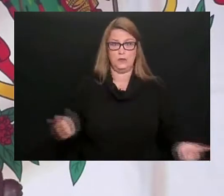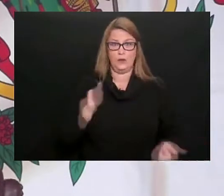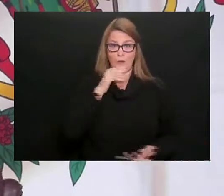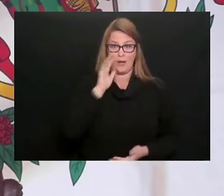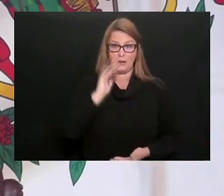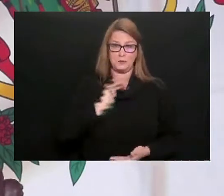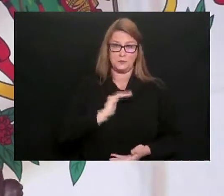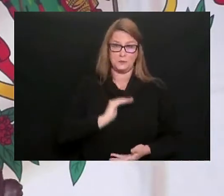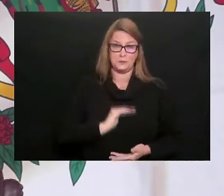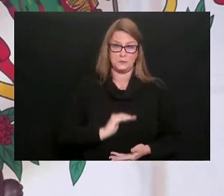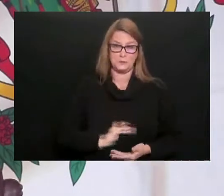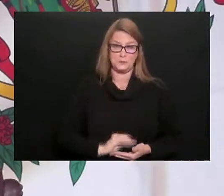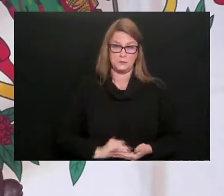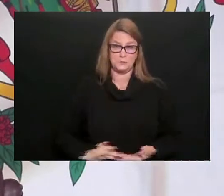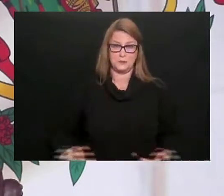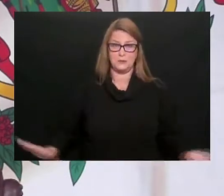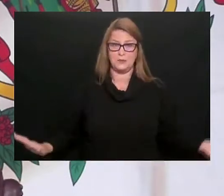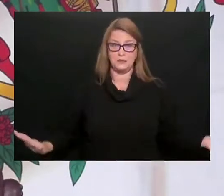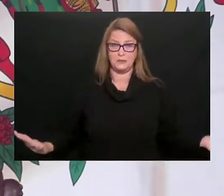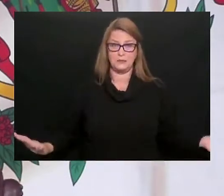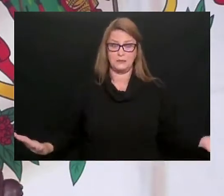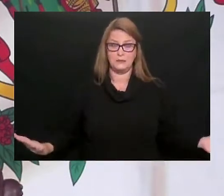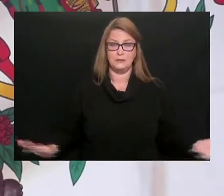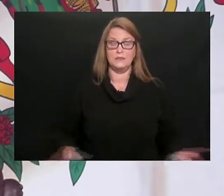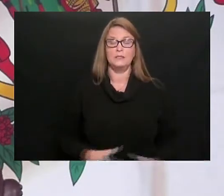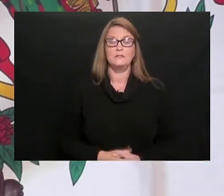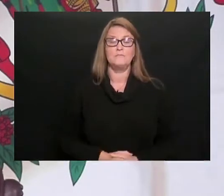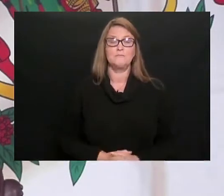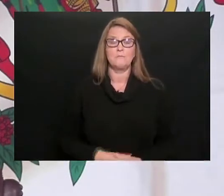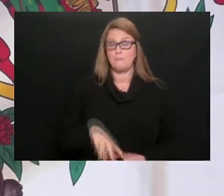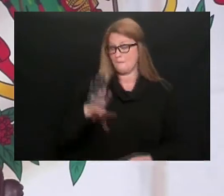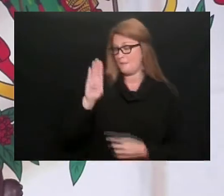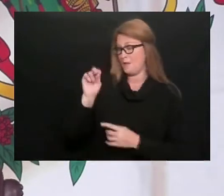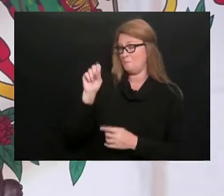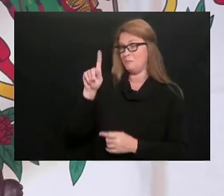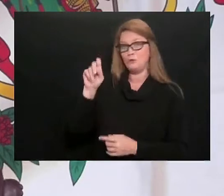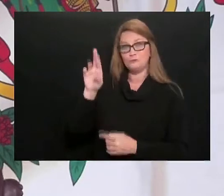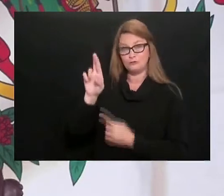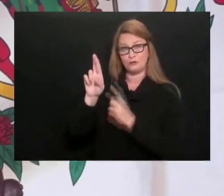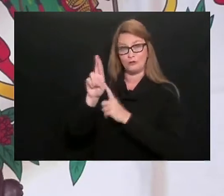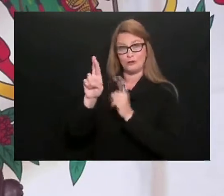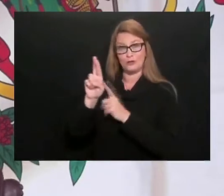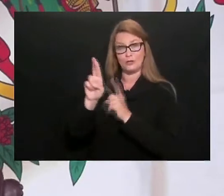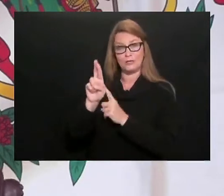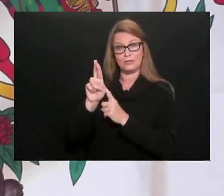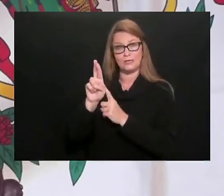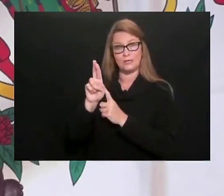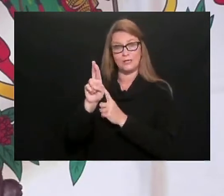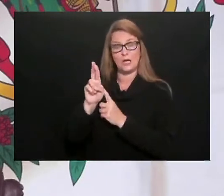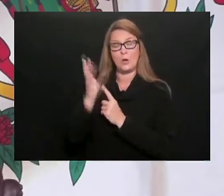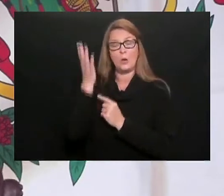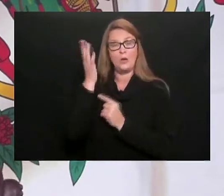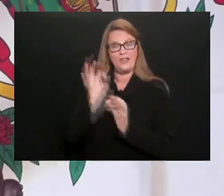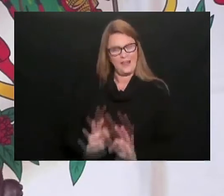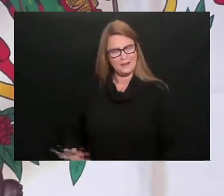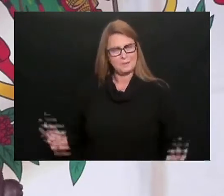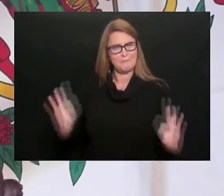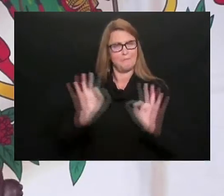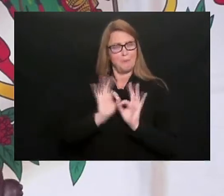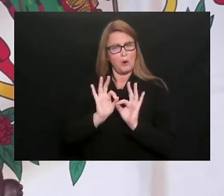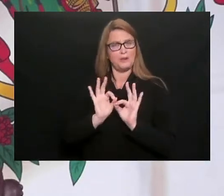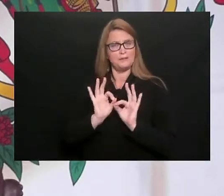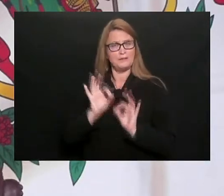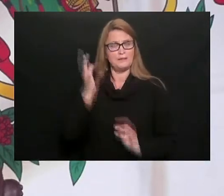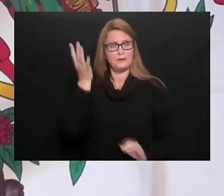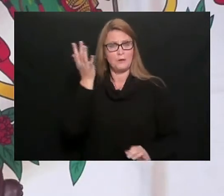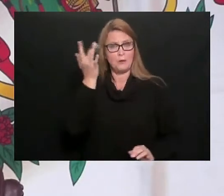in regard to the vaccine. But the booster shot is so important.